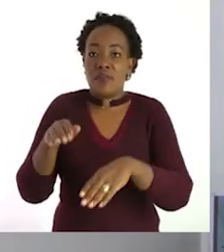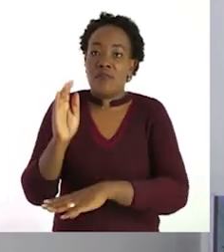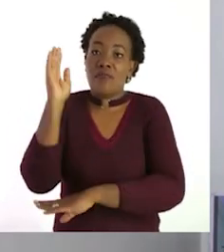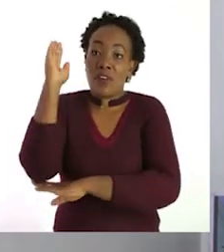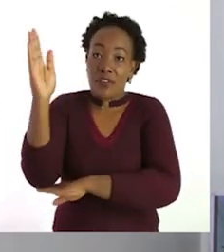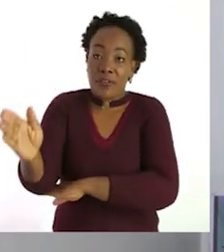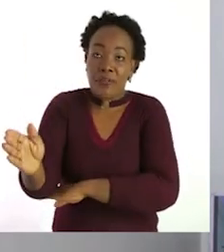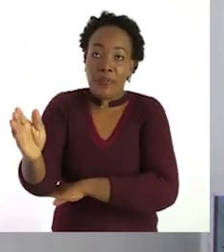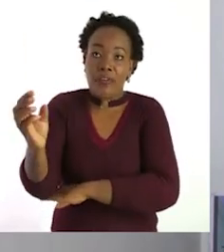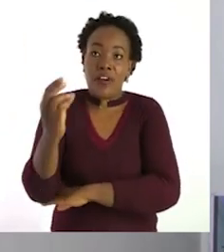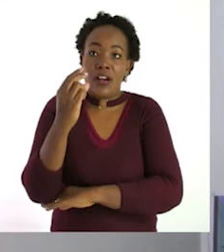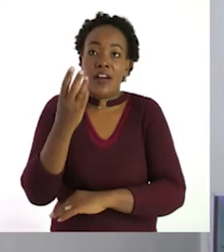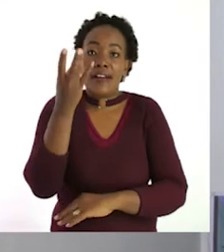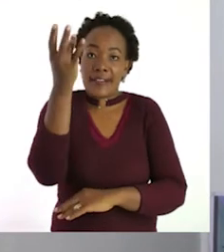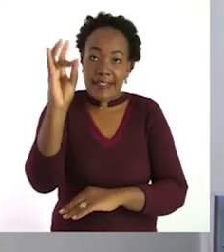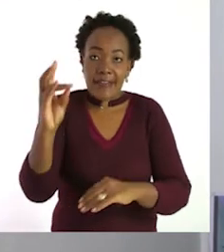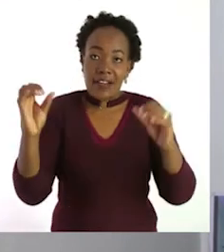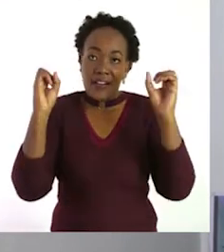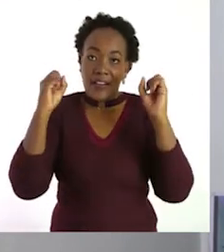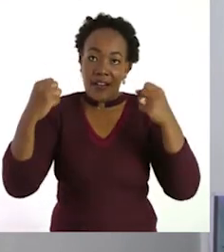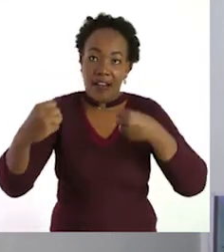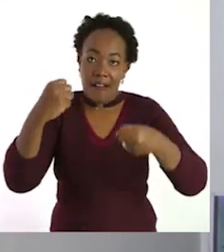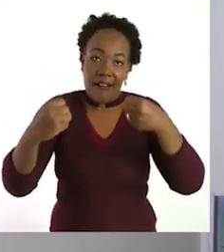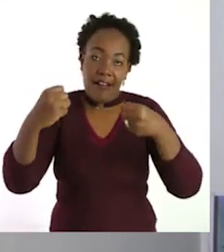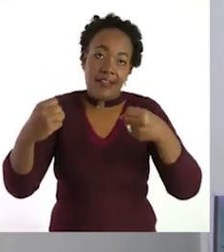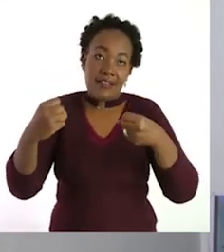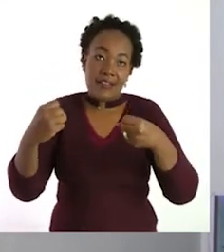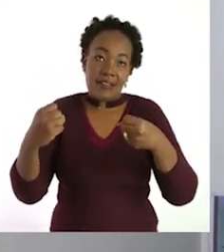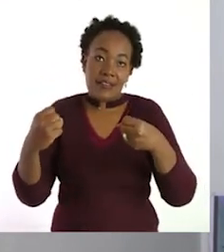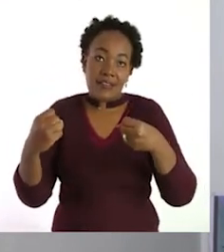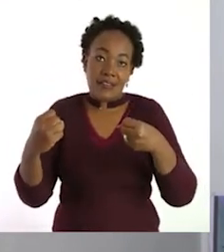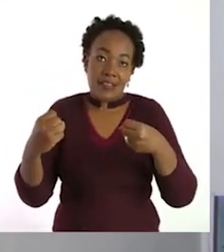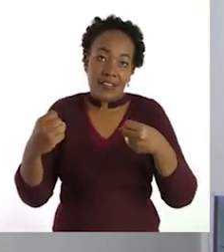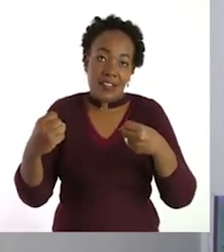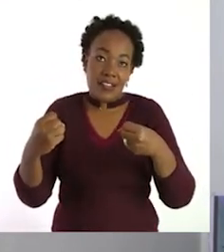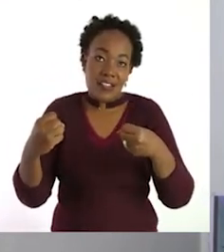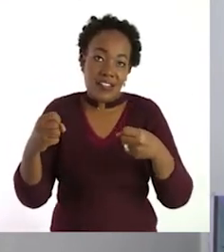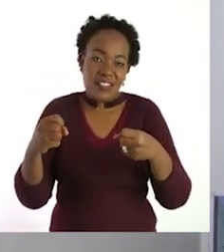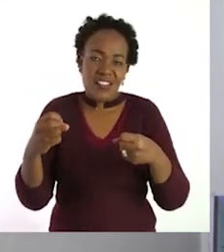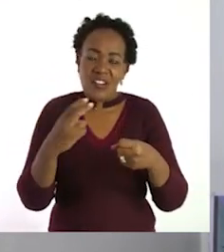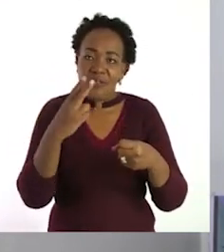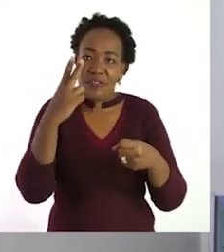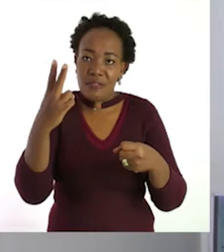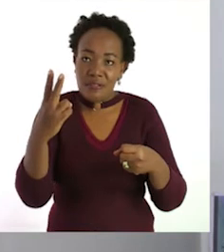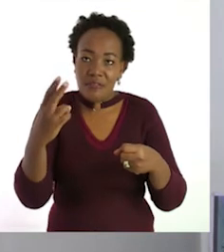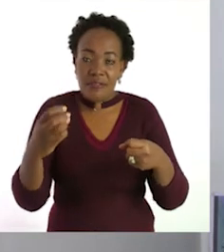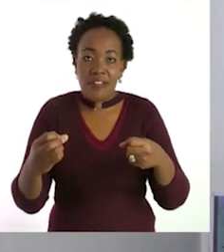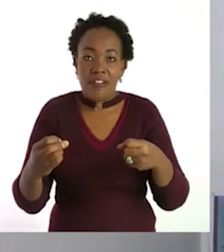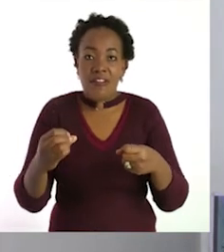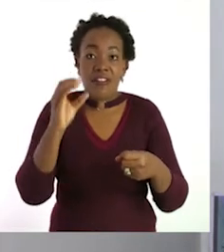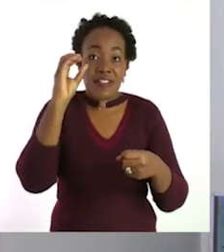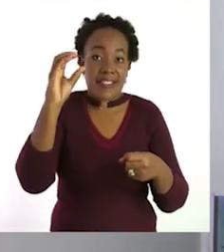cars? Seven cars. So, we look for cars